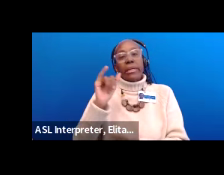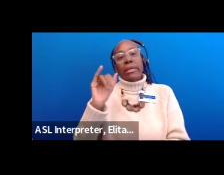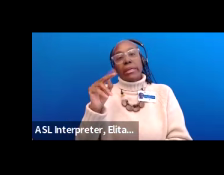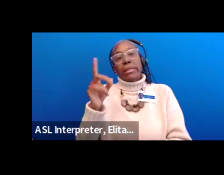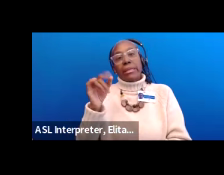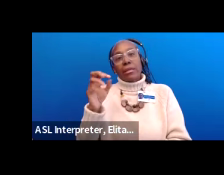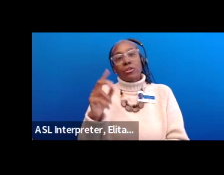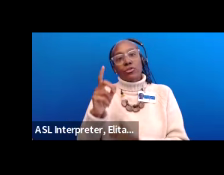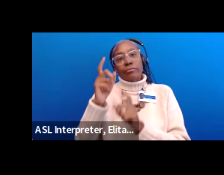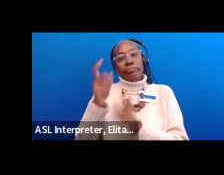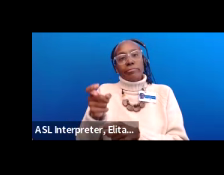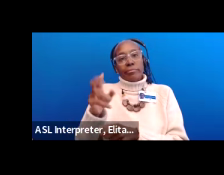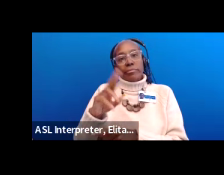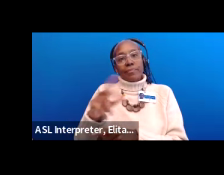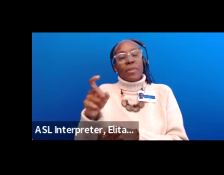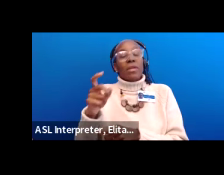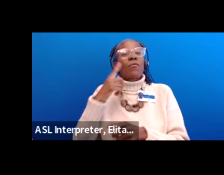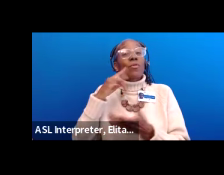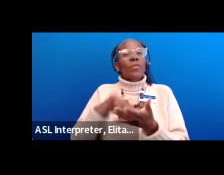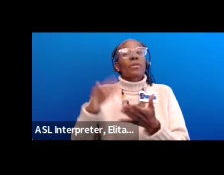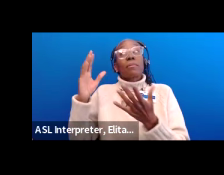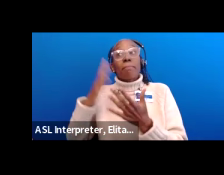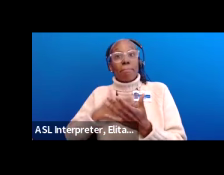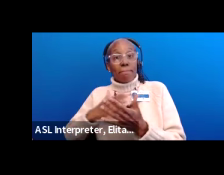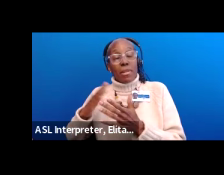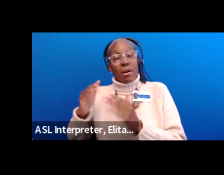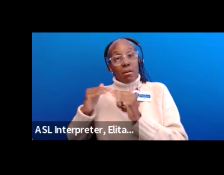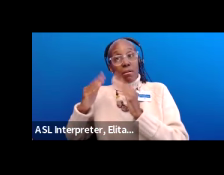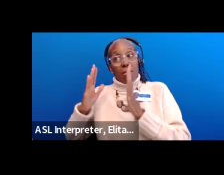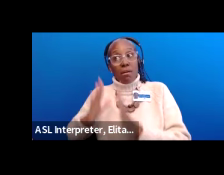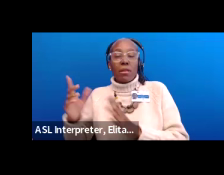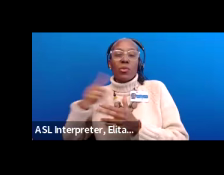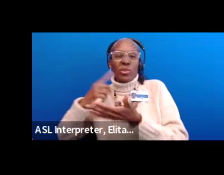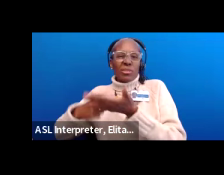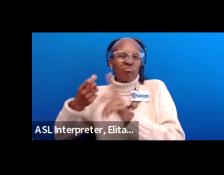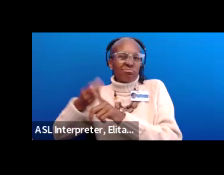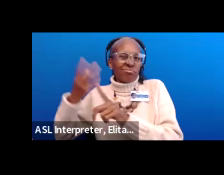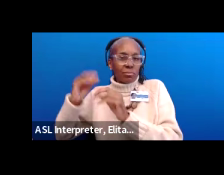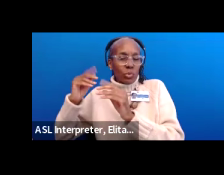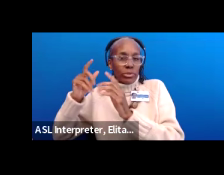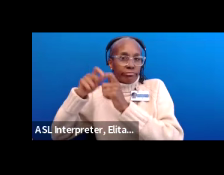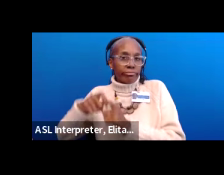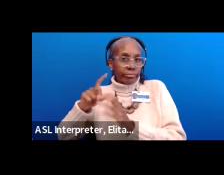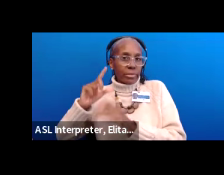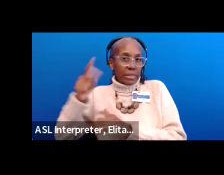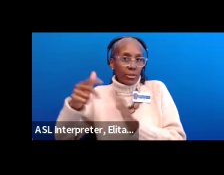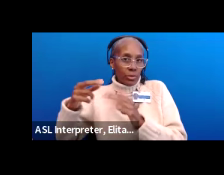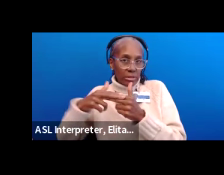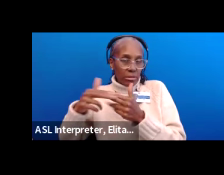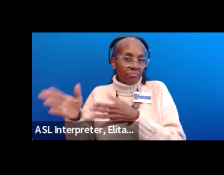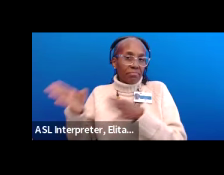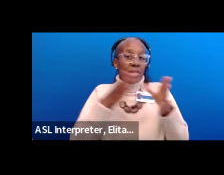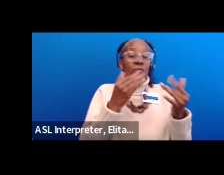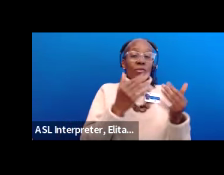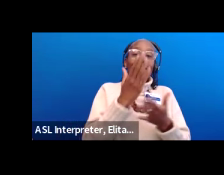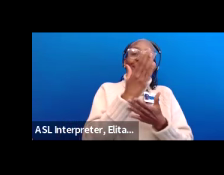colleague Erika is going to go into more detail about that on a future slide, so you don't have to worry about that. But for now,